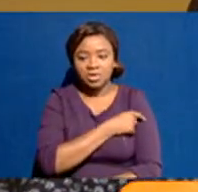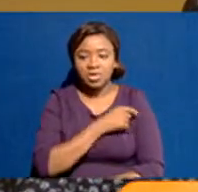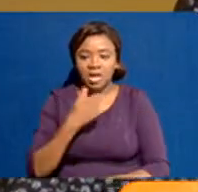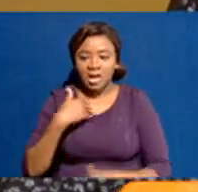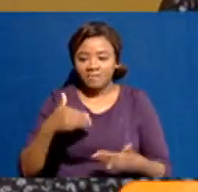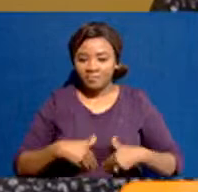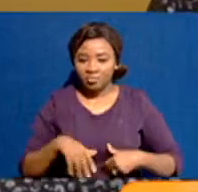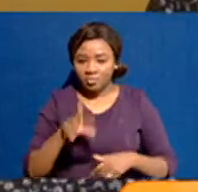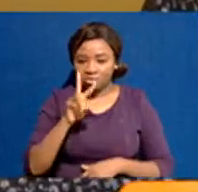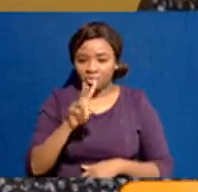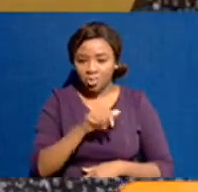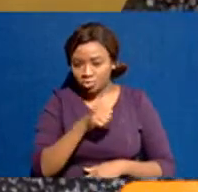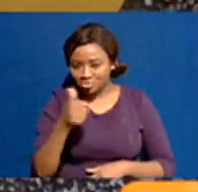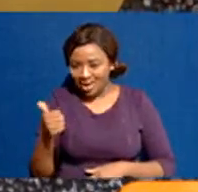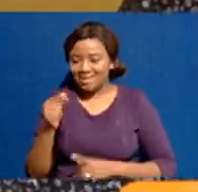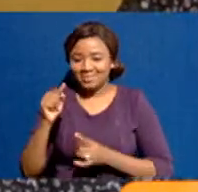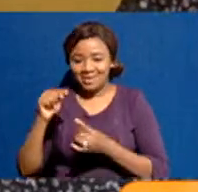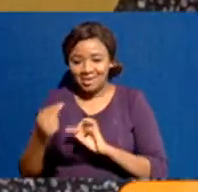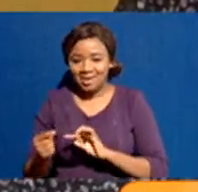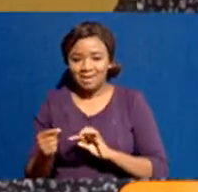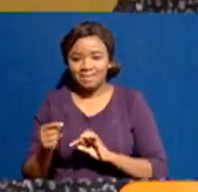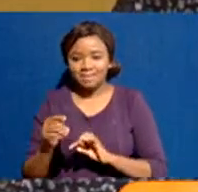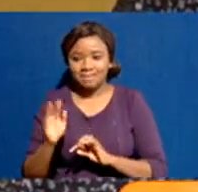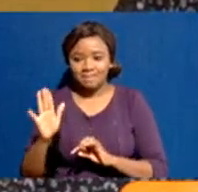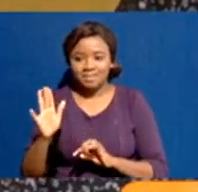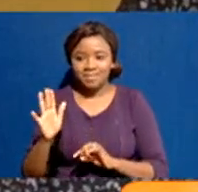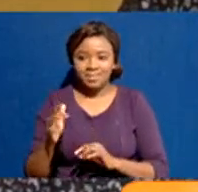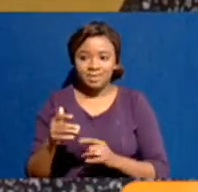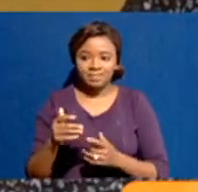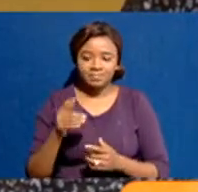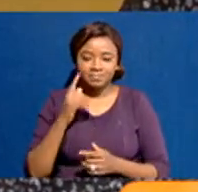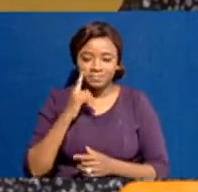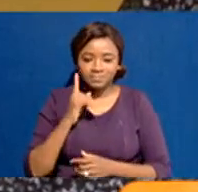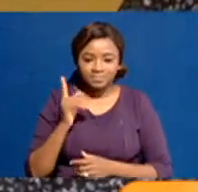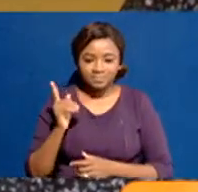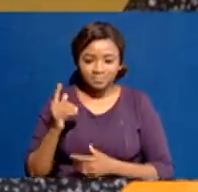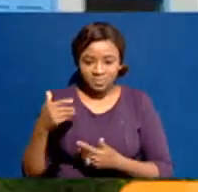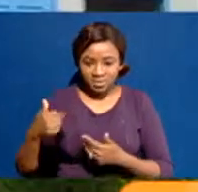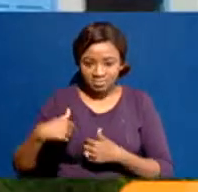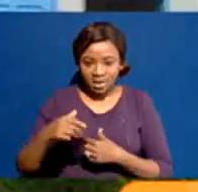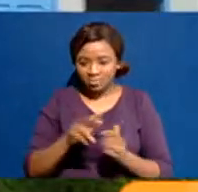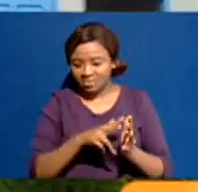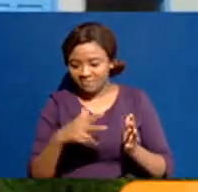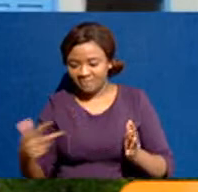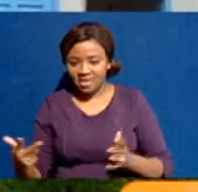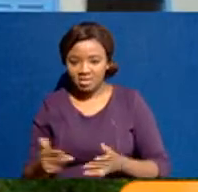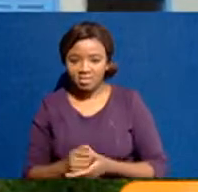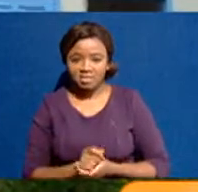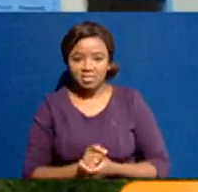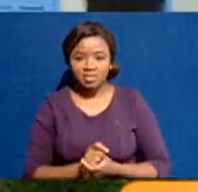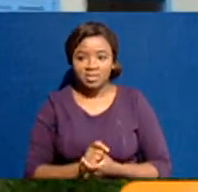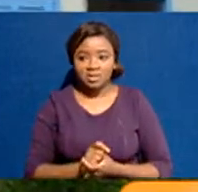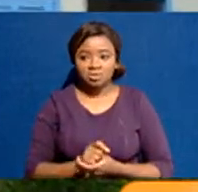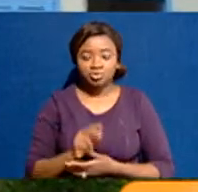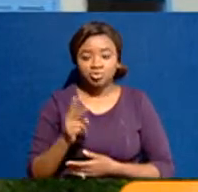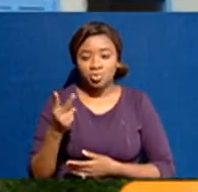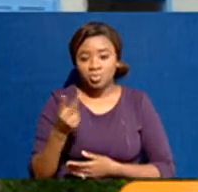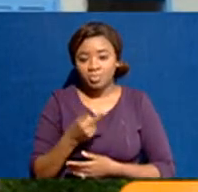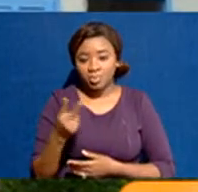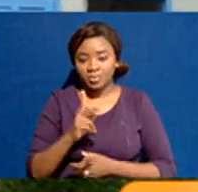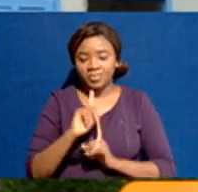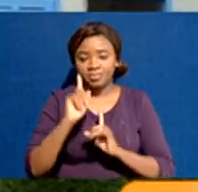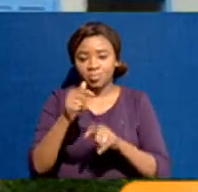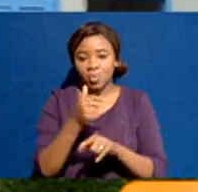saa mmoja wetu pia alipigwa, yani ambavu hapa. Ya akaanguka chini. The two have since been transferred from